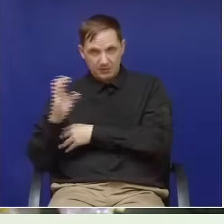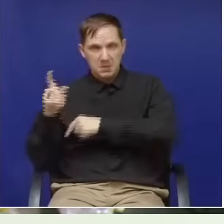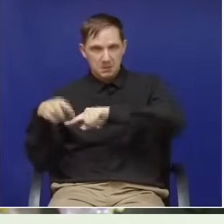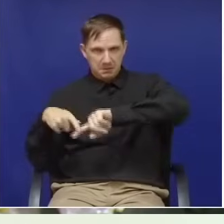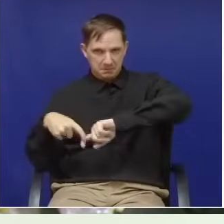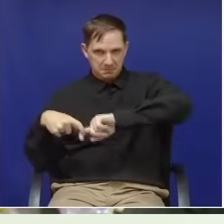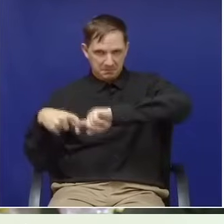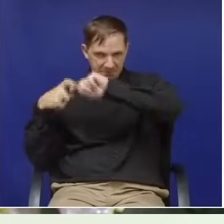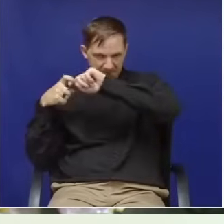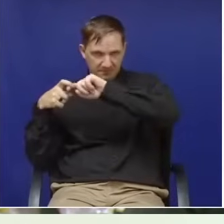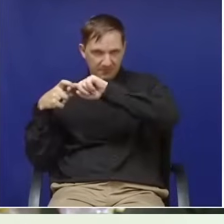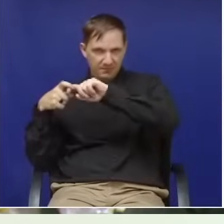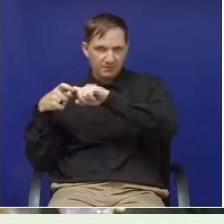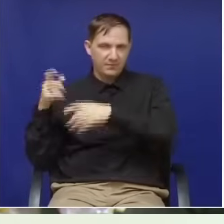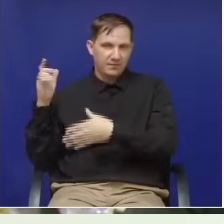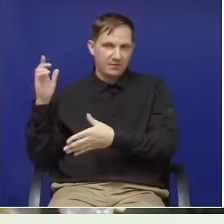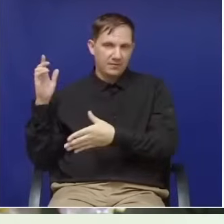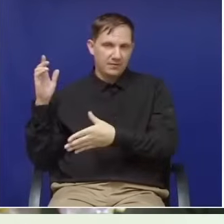suspension due